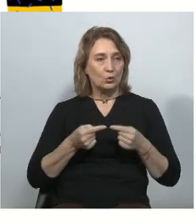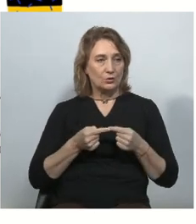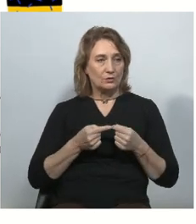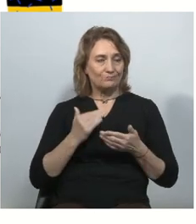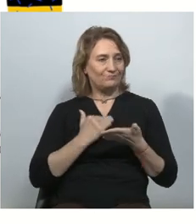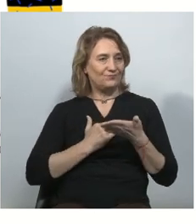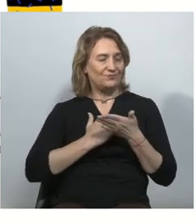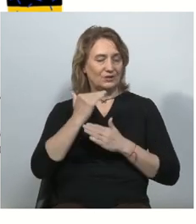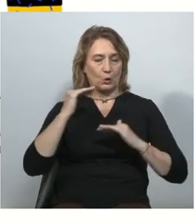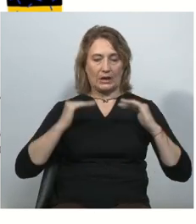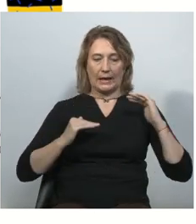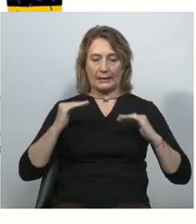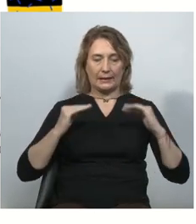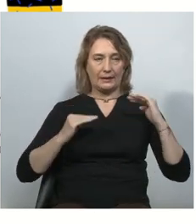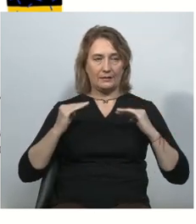We know that